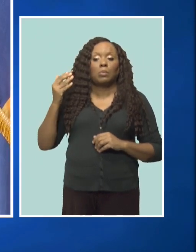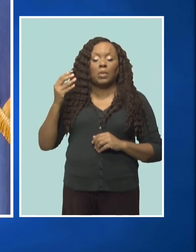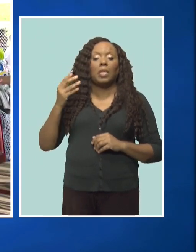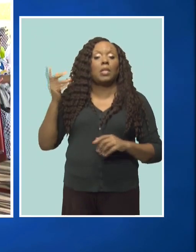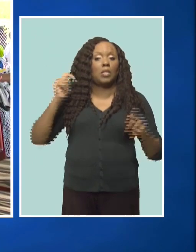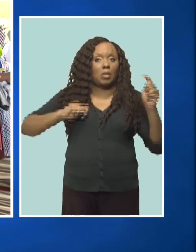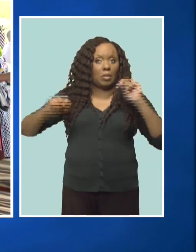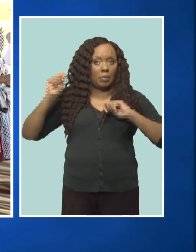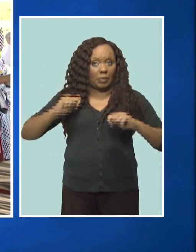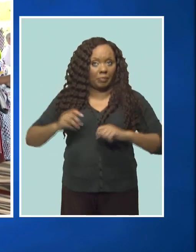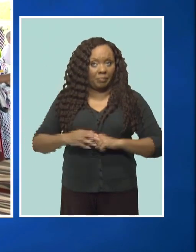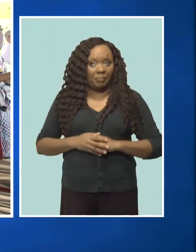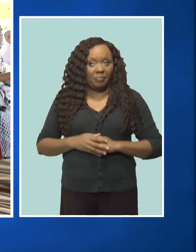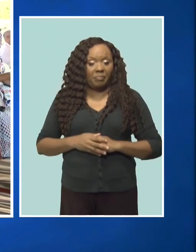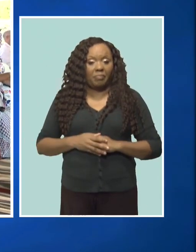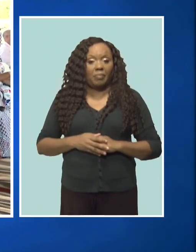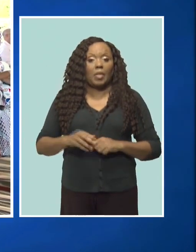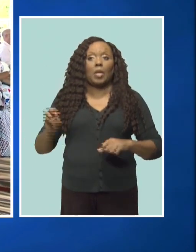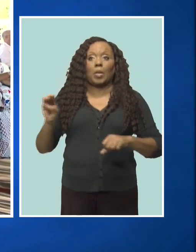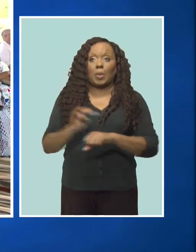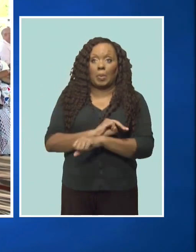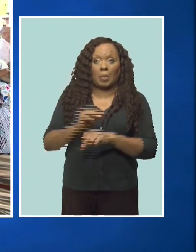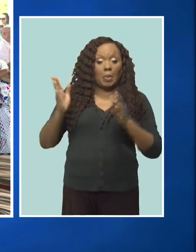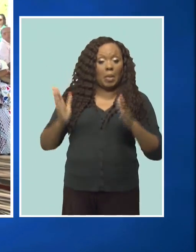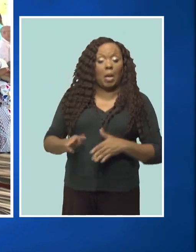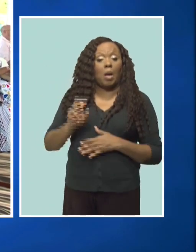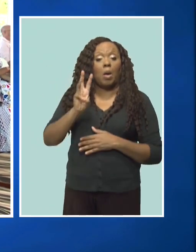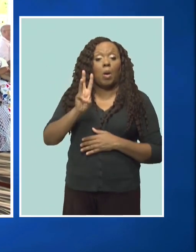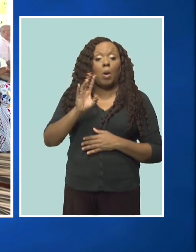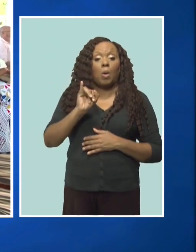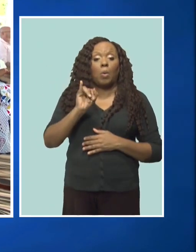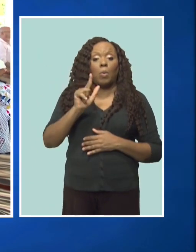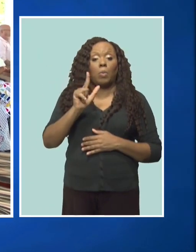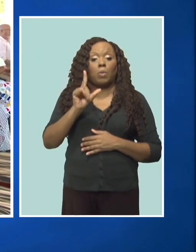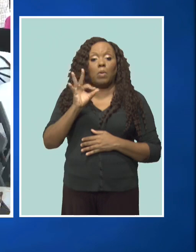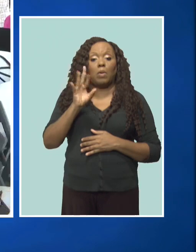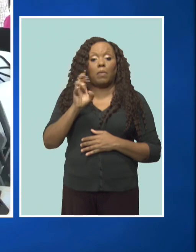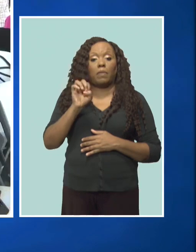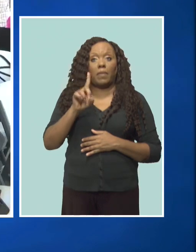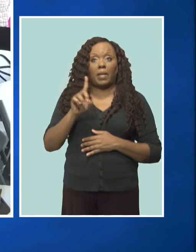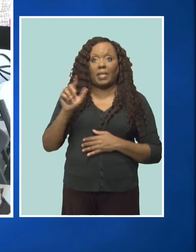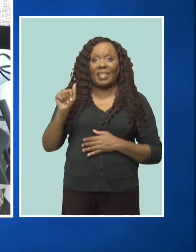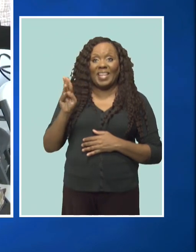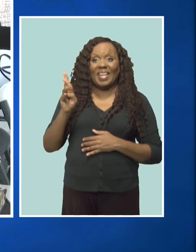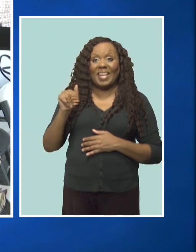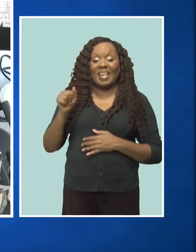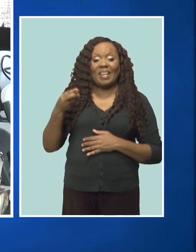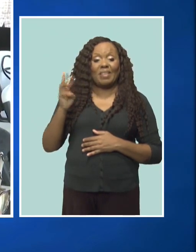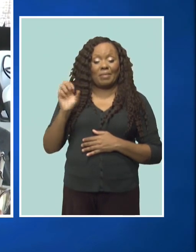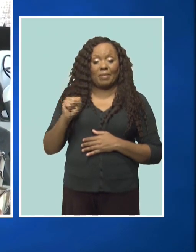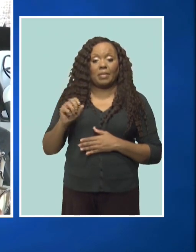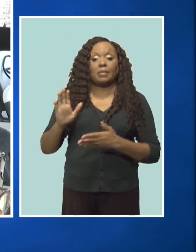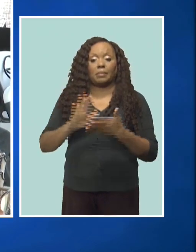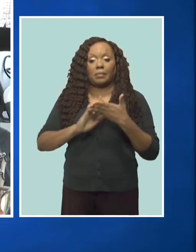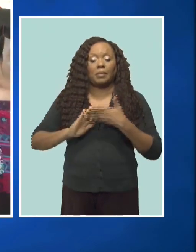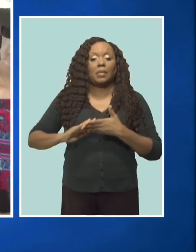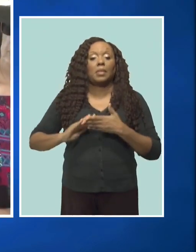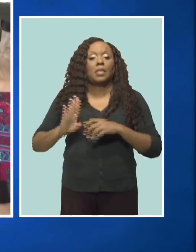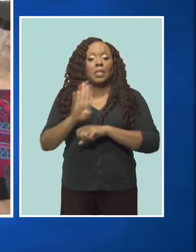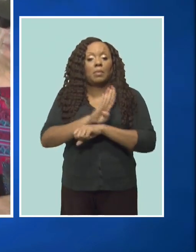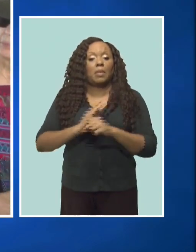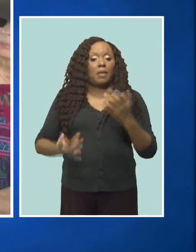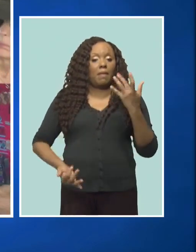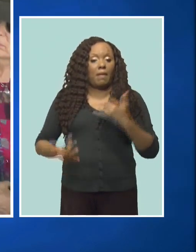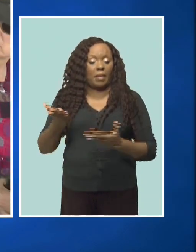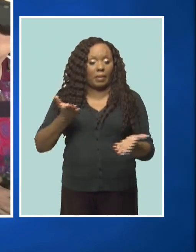trouble. Minister of Home Affairs and Information Wilfred Abrams, meanwhile, has praised the Barbados Fire Service, along with the Barbados